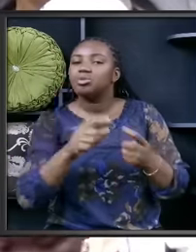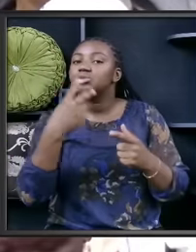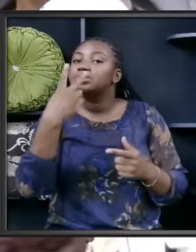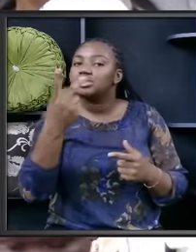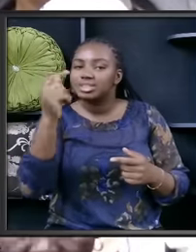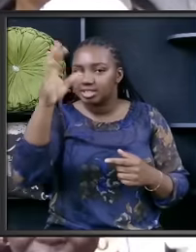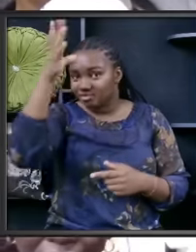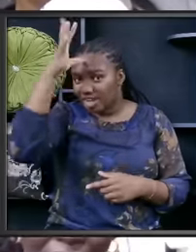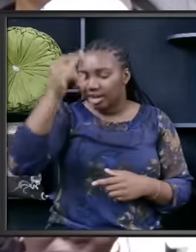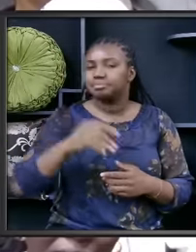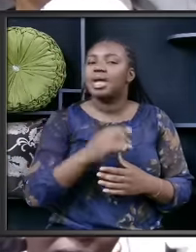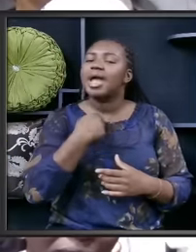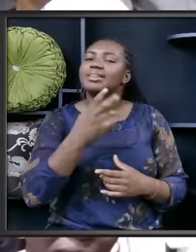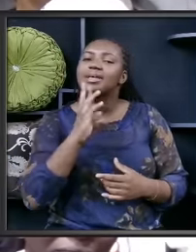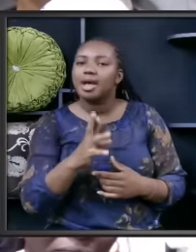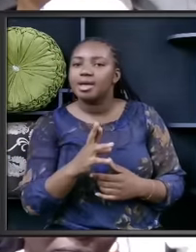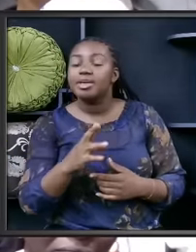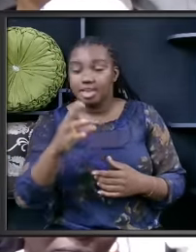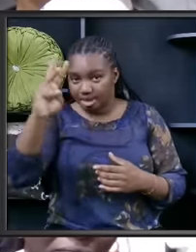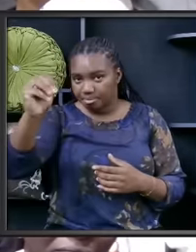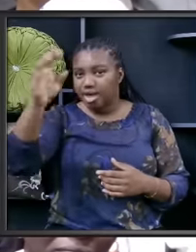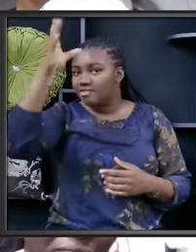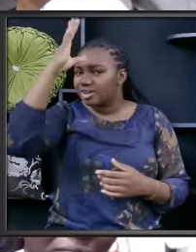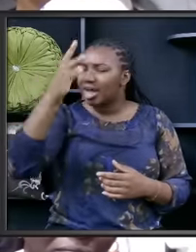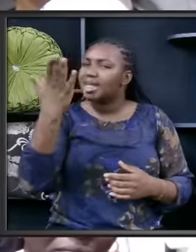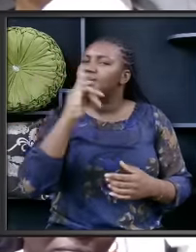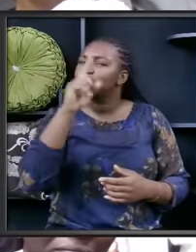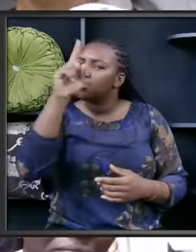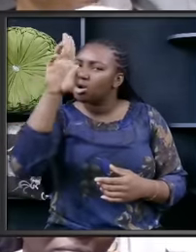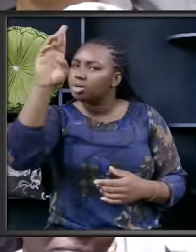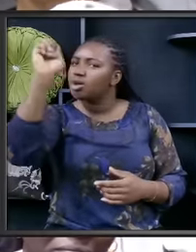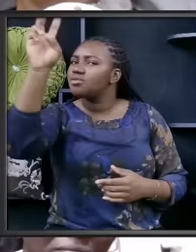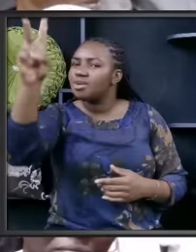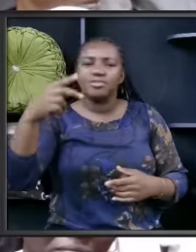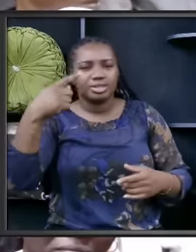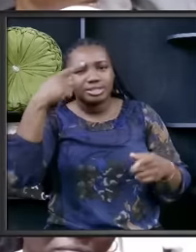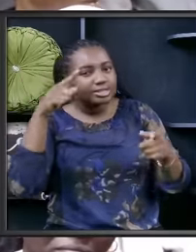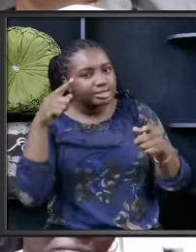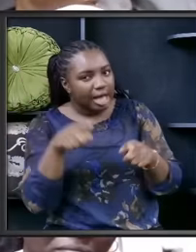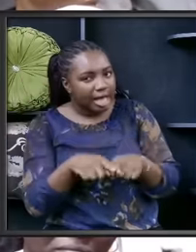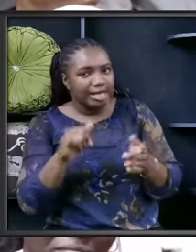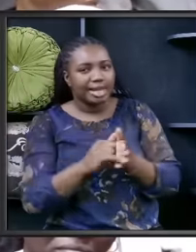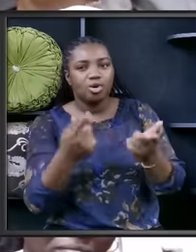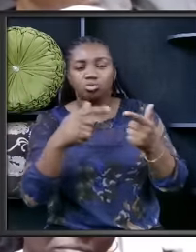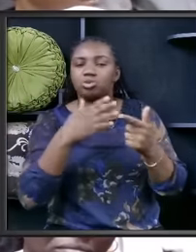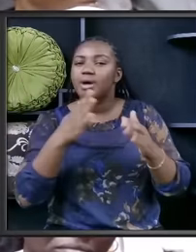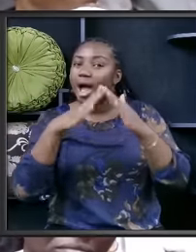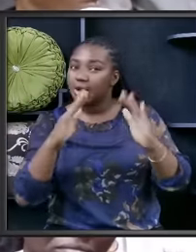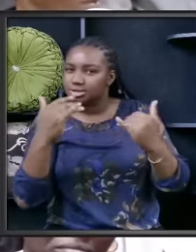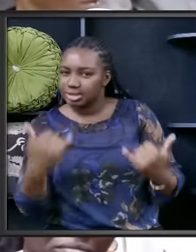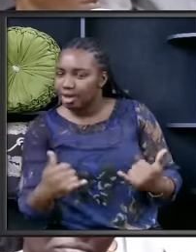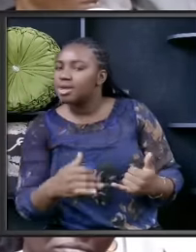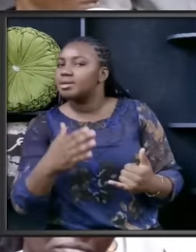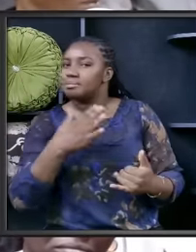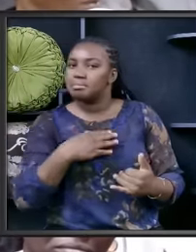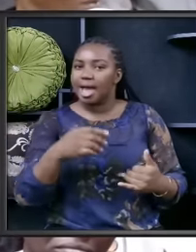and say, I beg Father. He get one reverend sister, welcome my house now. We say him be my husband friend. Hey. We say he come